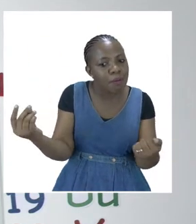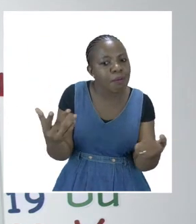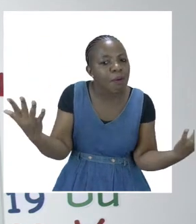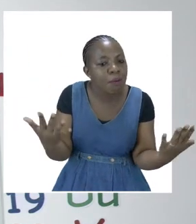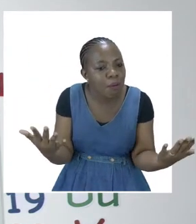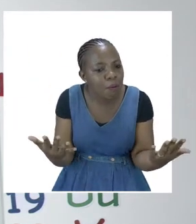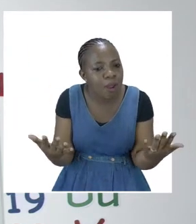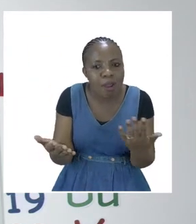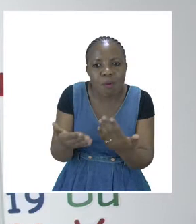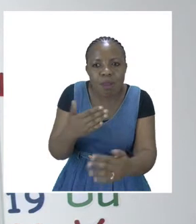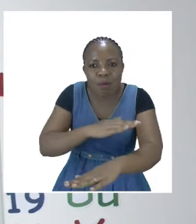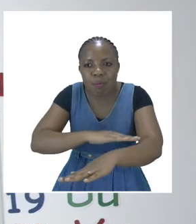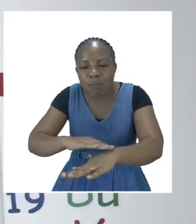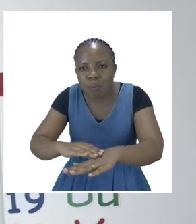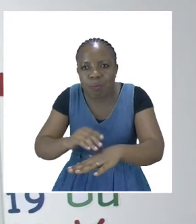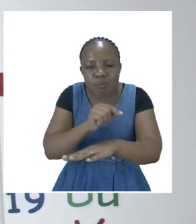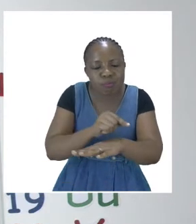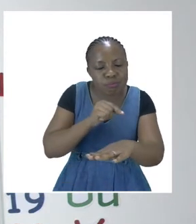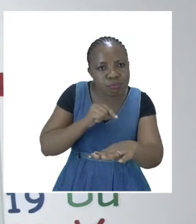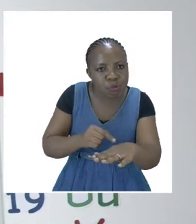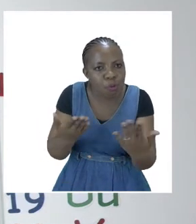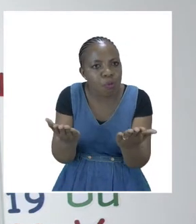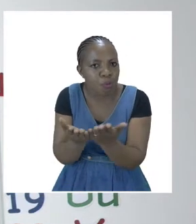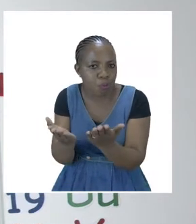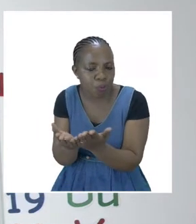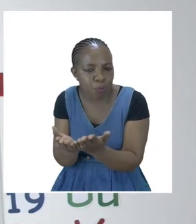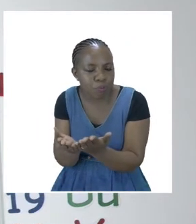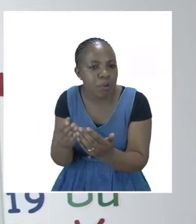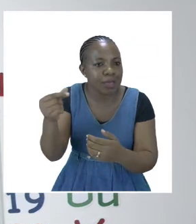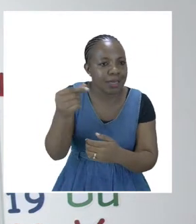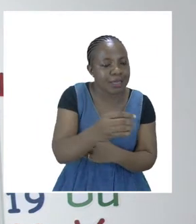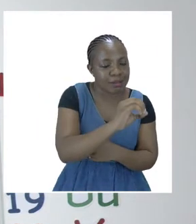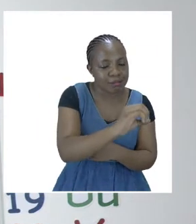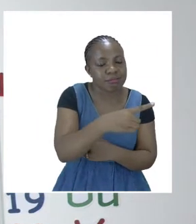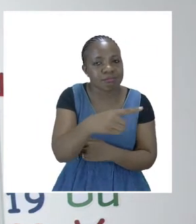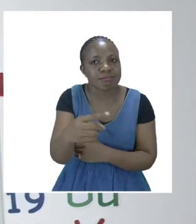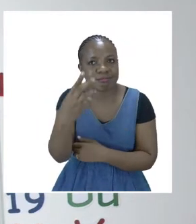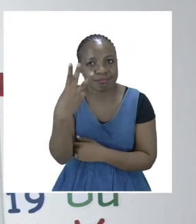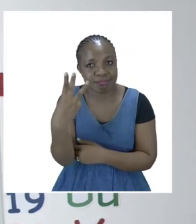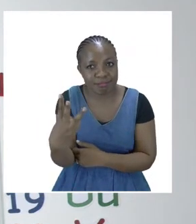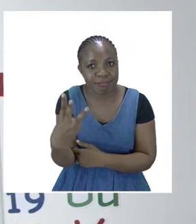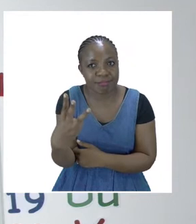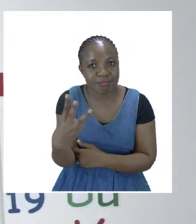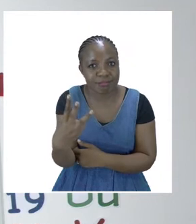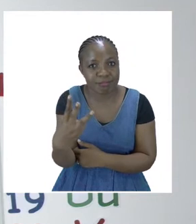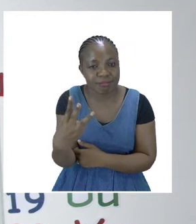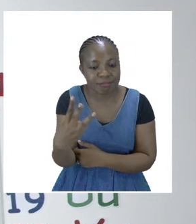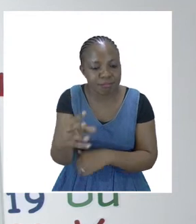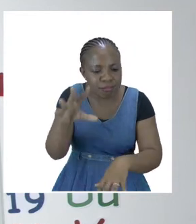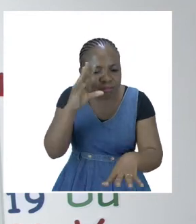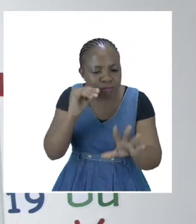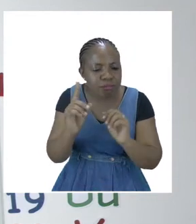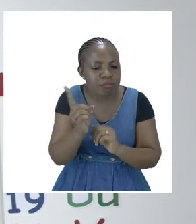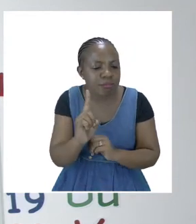to Thursday for pre-primary up until grade 3. The lessons are for listening